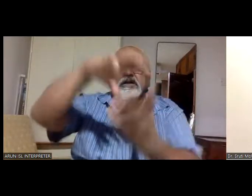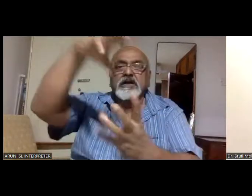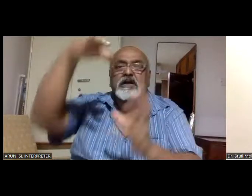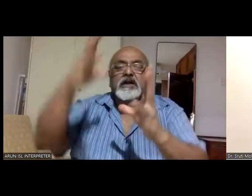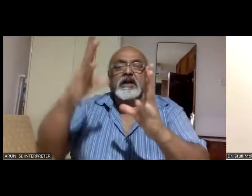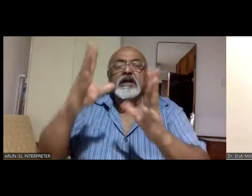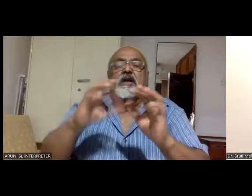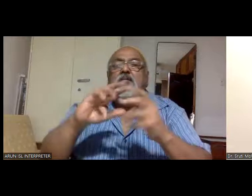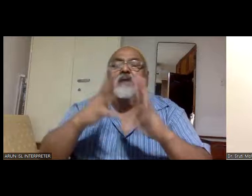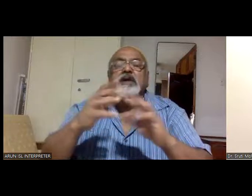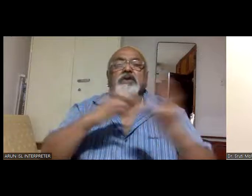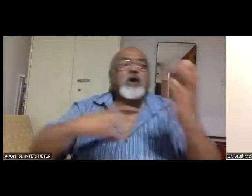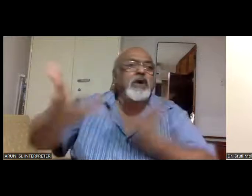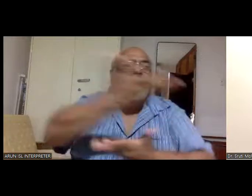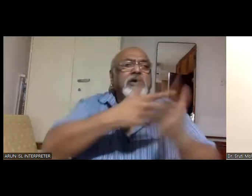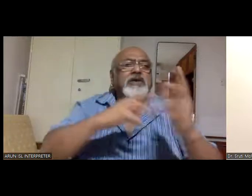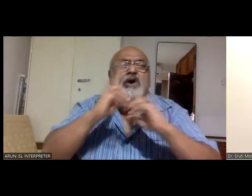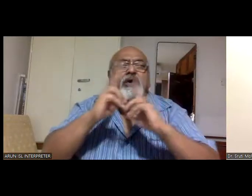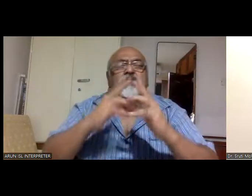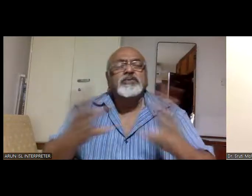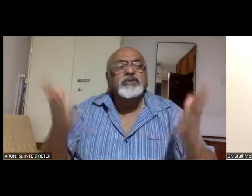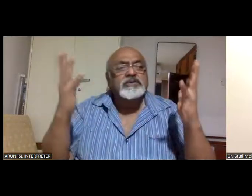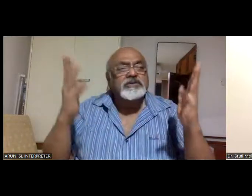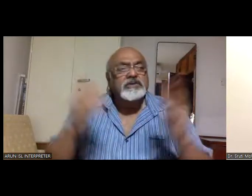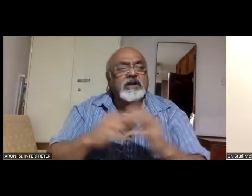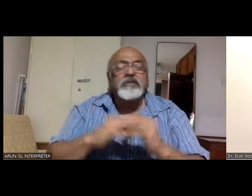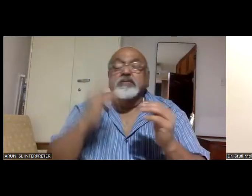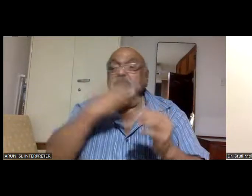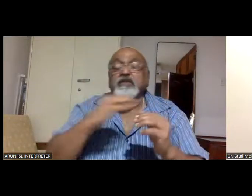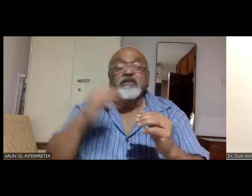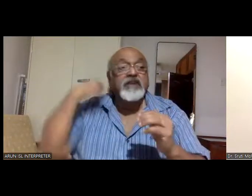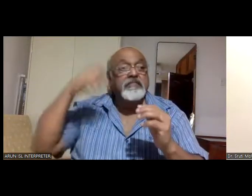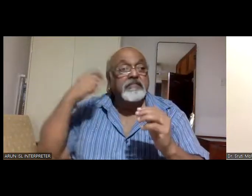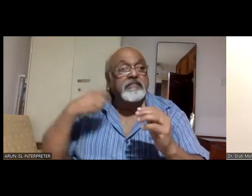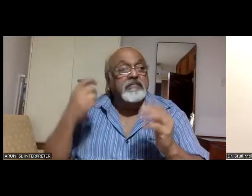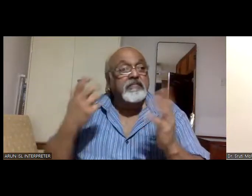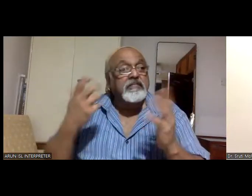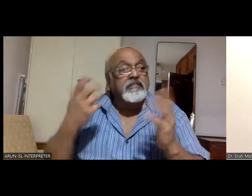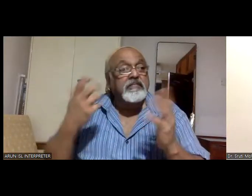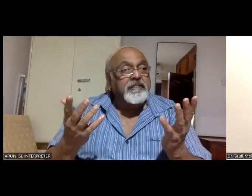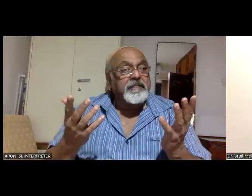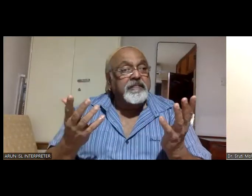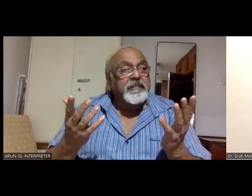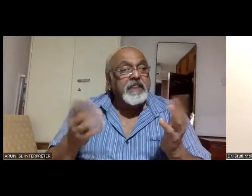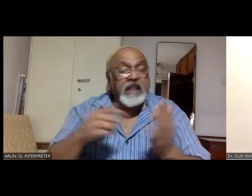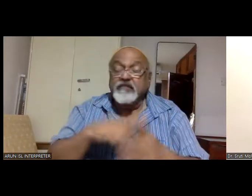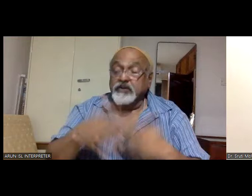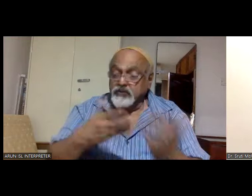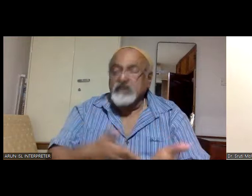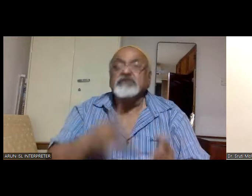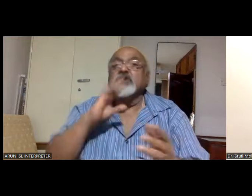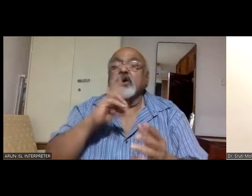this. In India also, a very beautiful film had come. I think after today's discourse, please go and watch it. It is